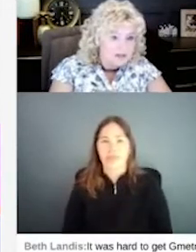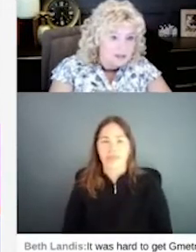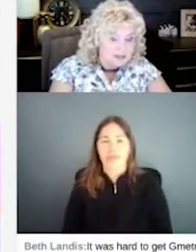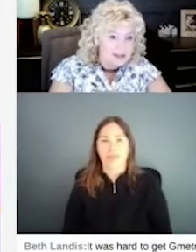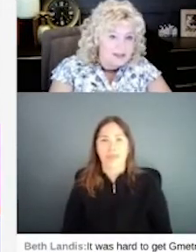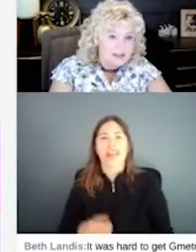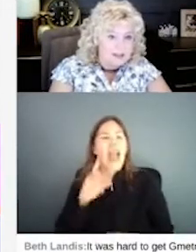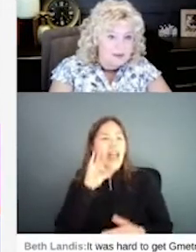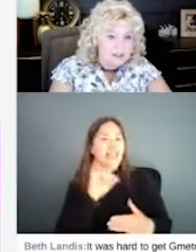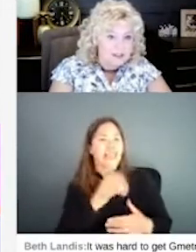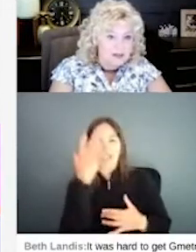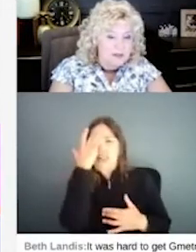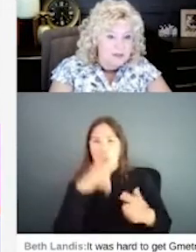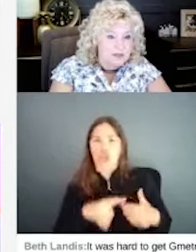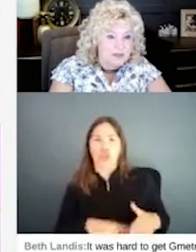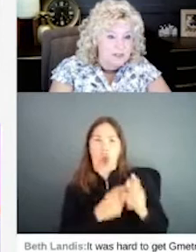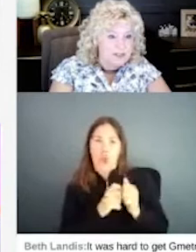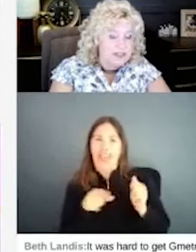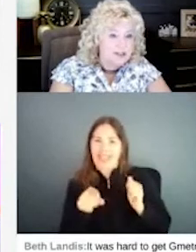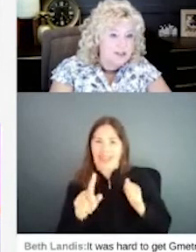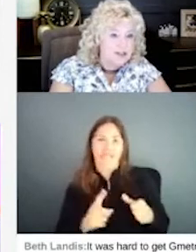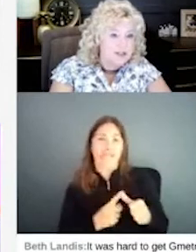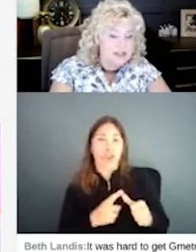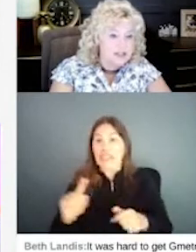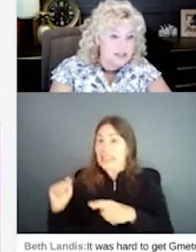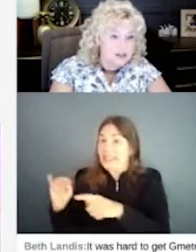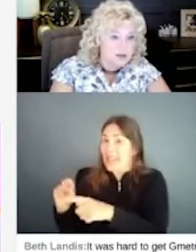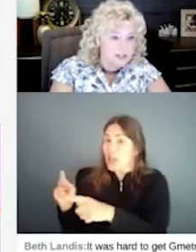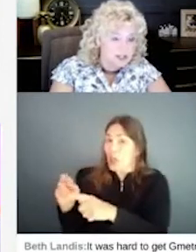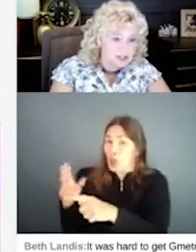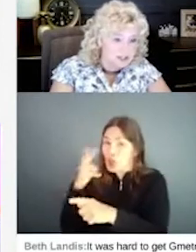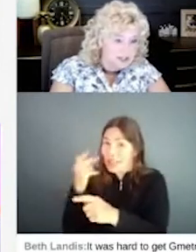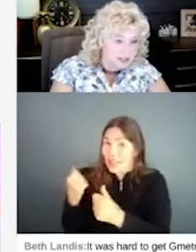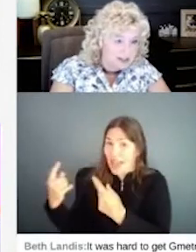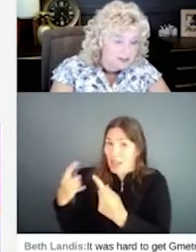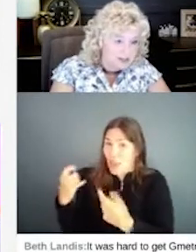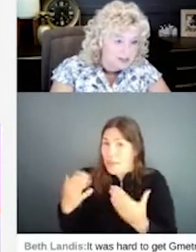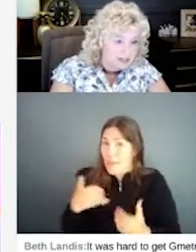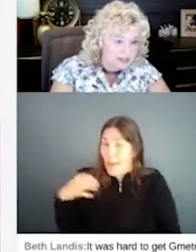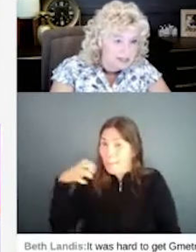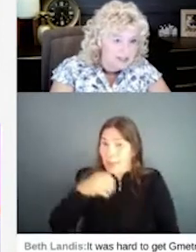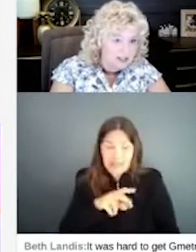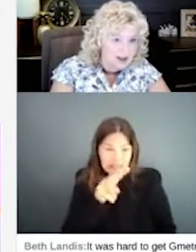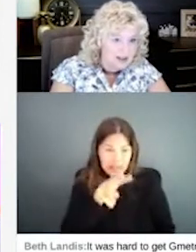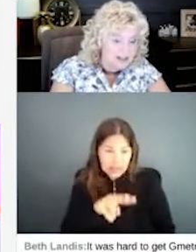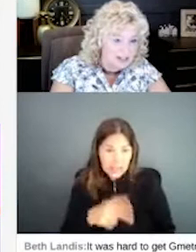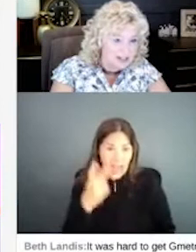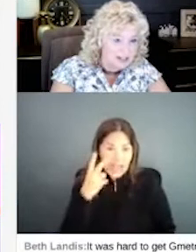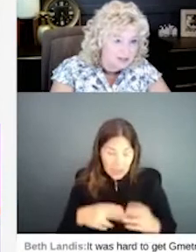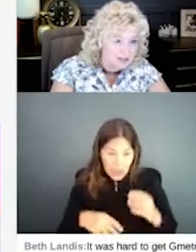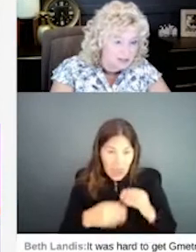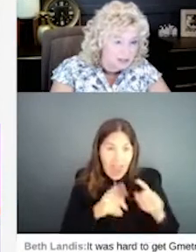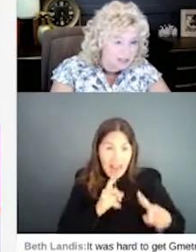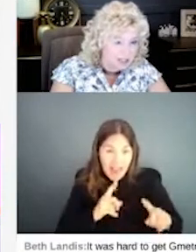I think that's smart to start with them first. Tanner, are you seeing any questions that I missed? I can see that you're answering